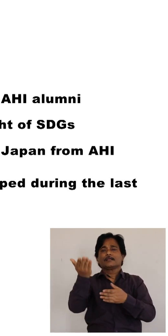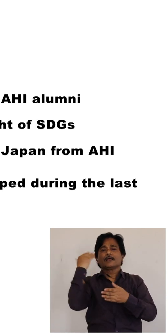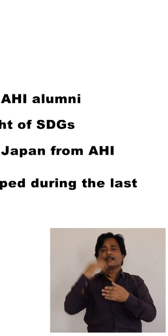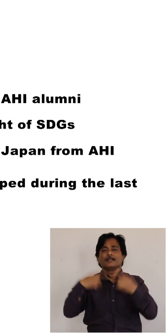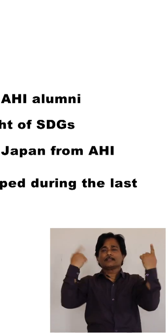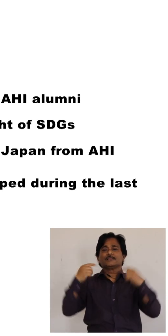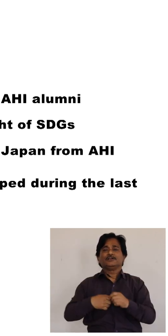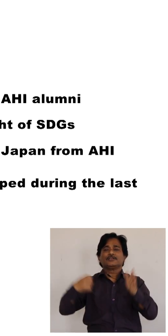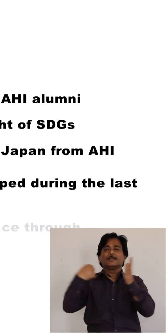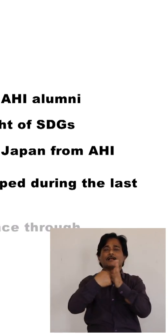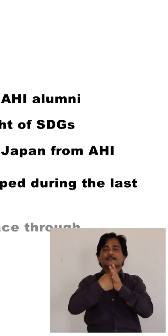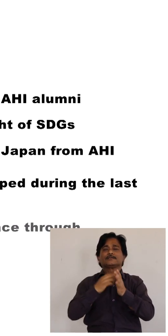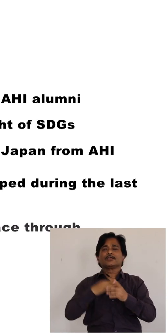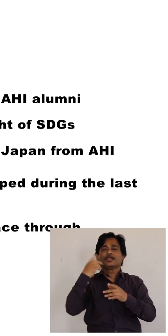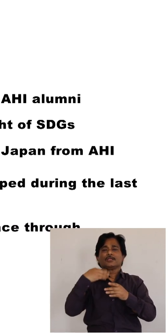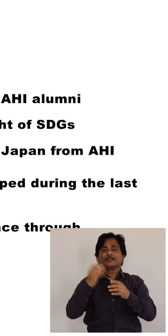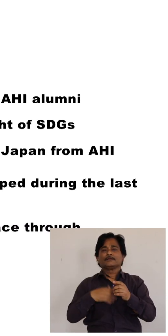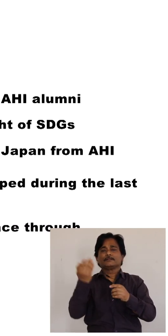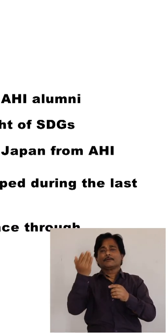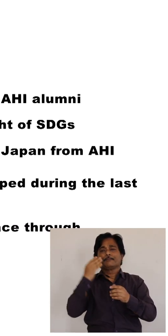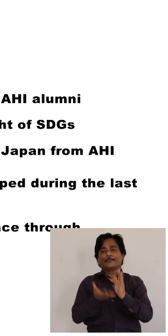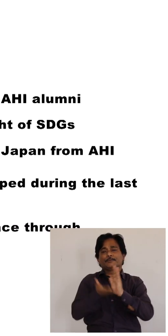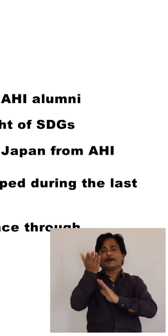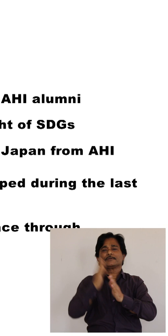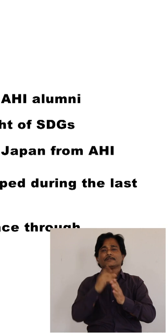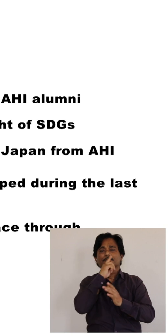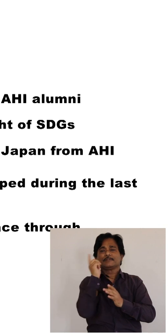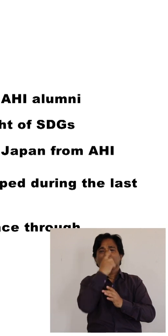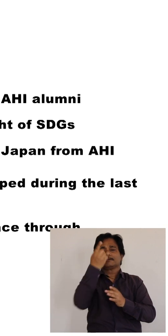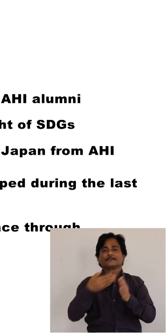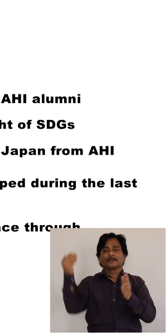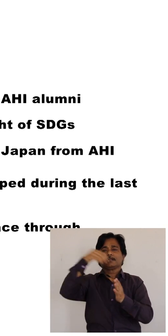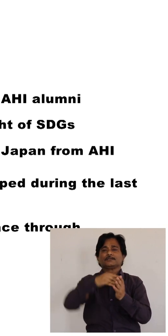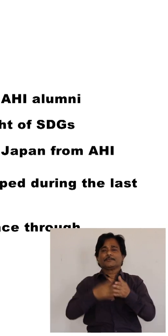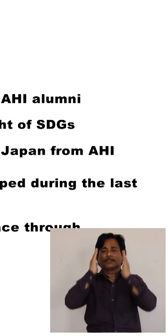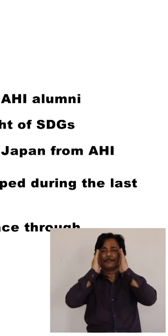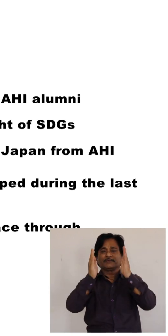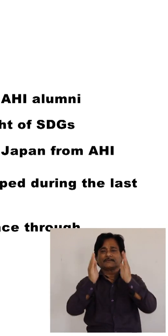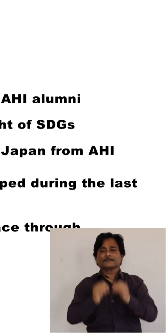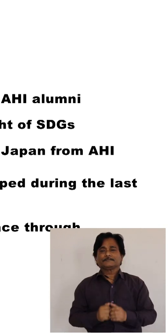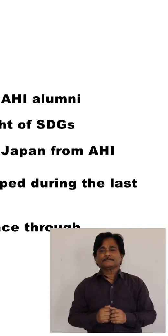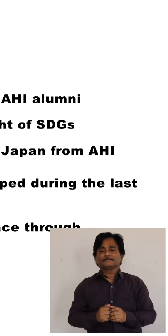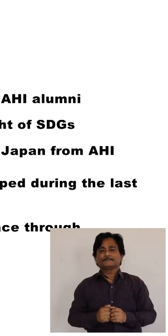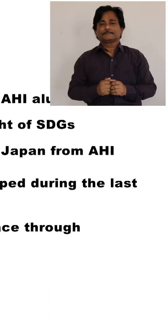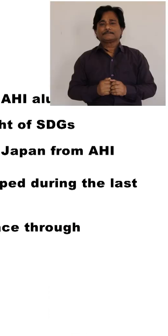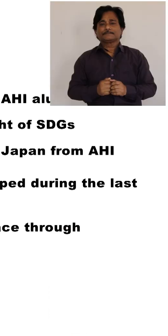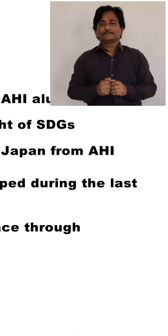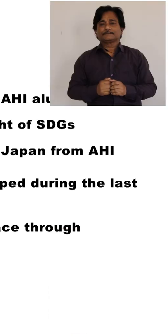last seminar in Rajshahi, to explore the strategies for the promotion of leadership, inclusion, and peace.